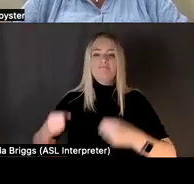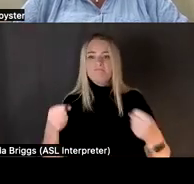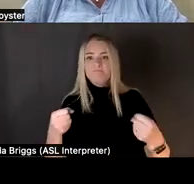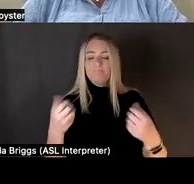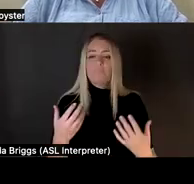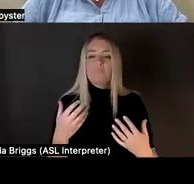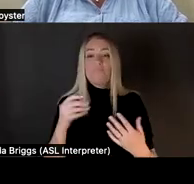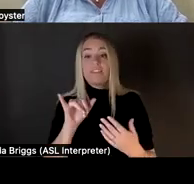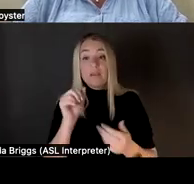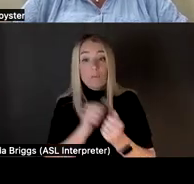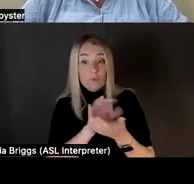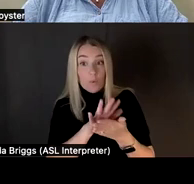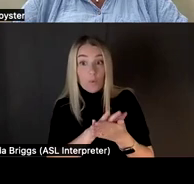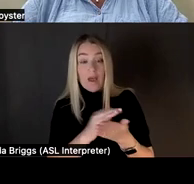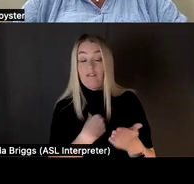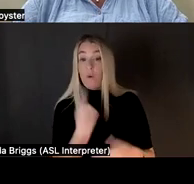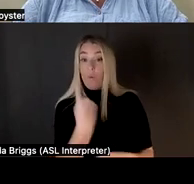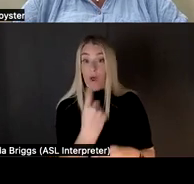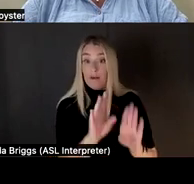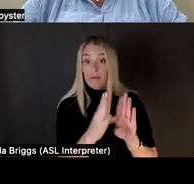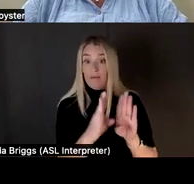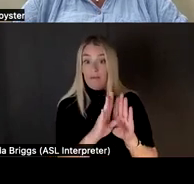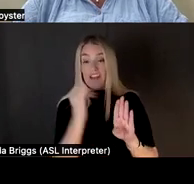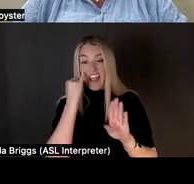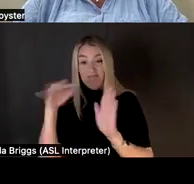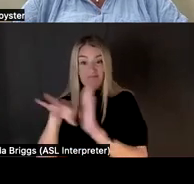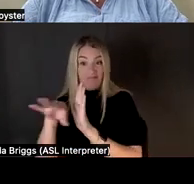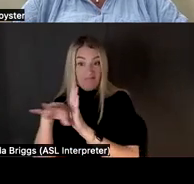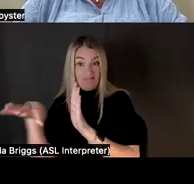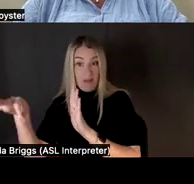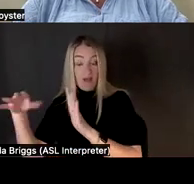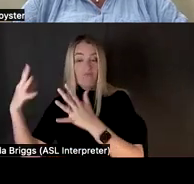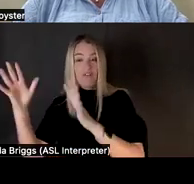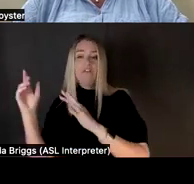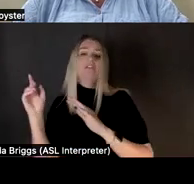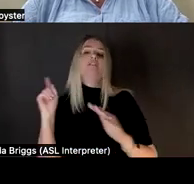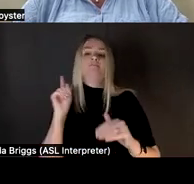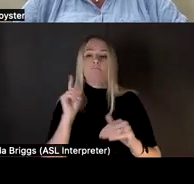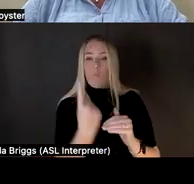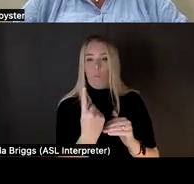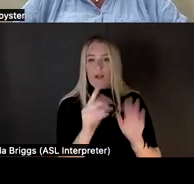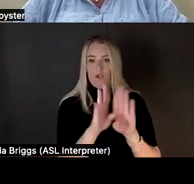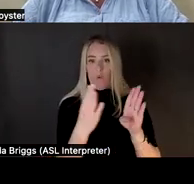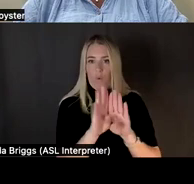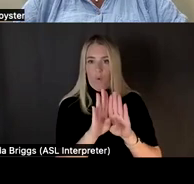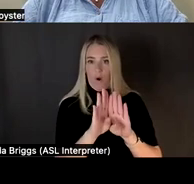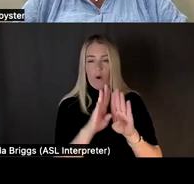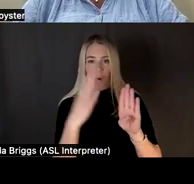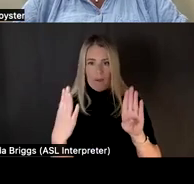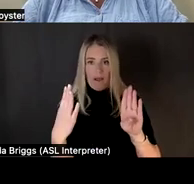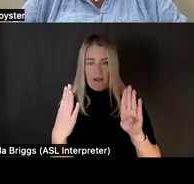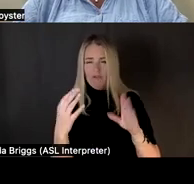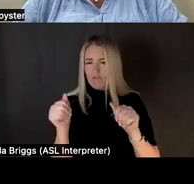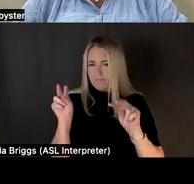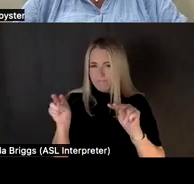entry after the first bell of the day rings. We try to keep a control of who comes on